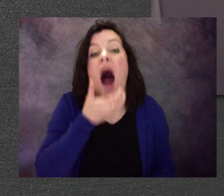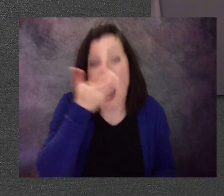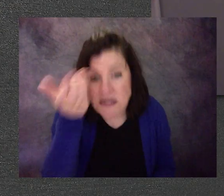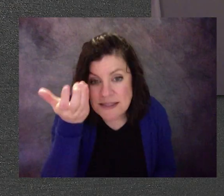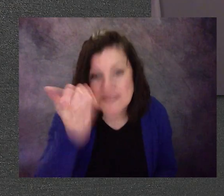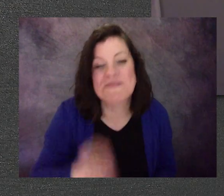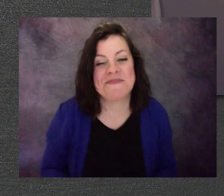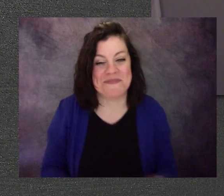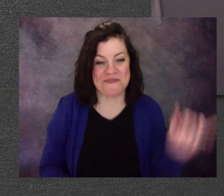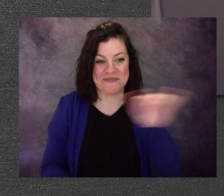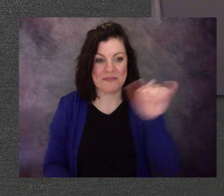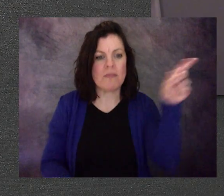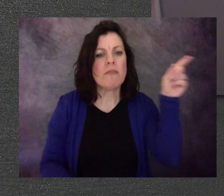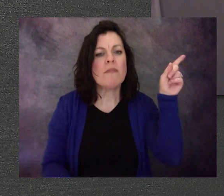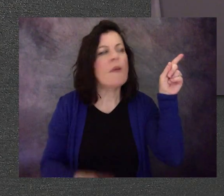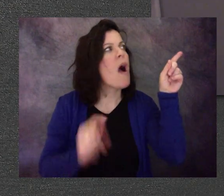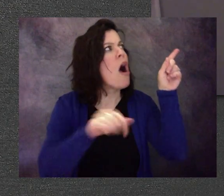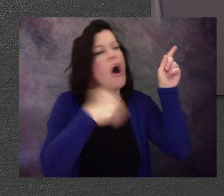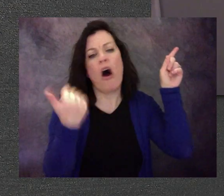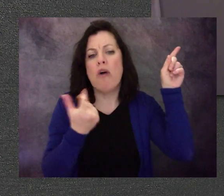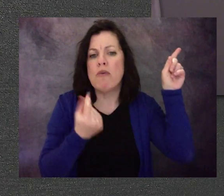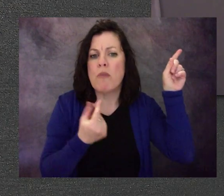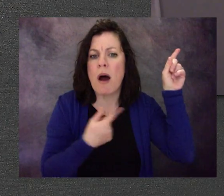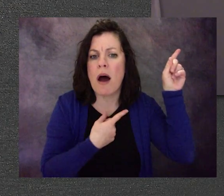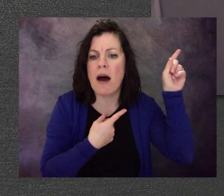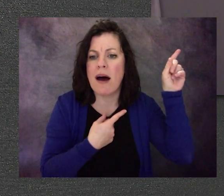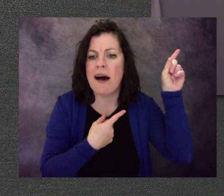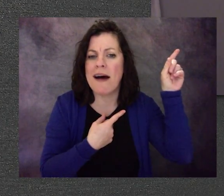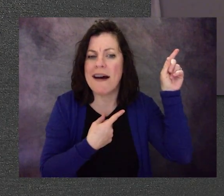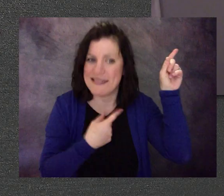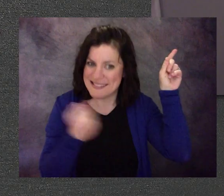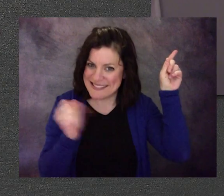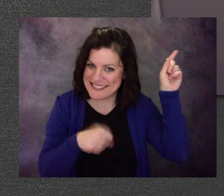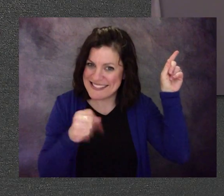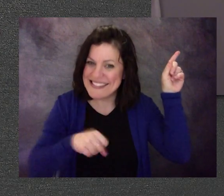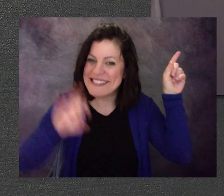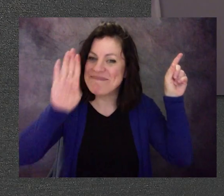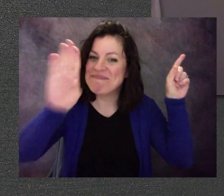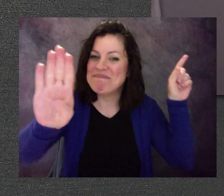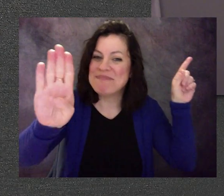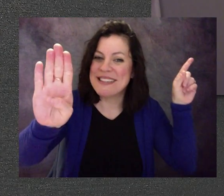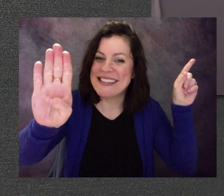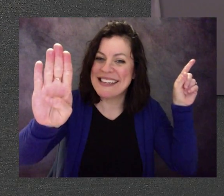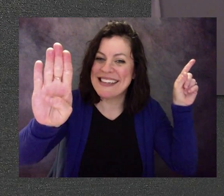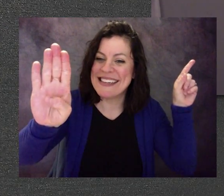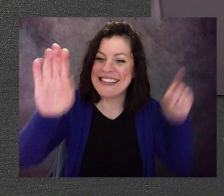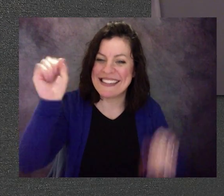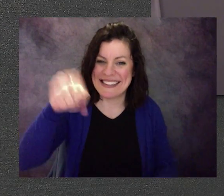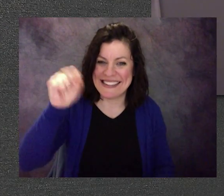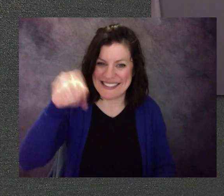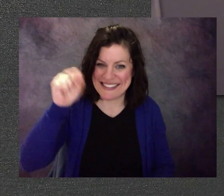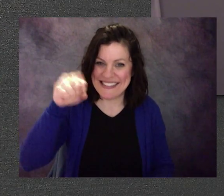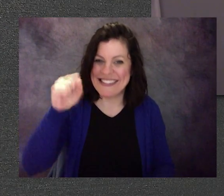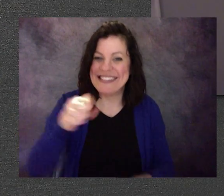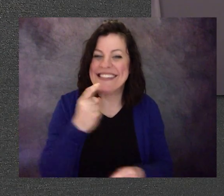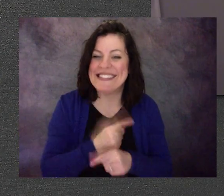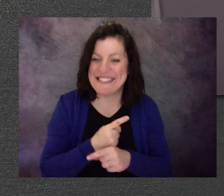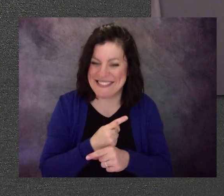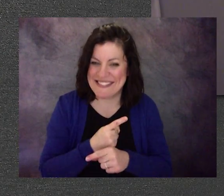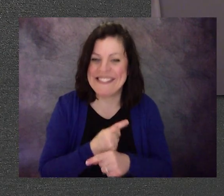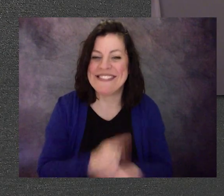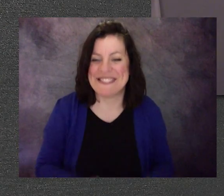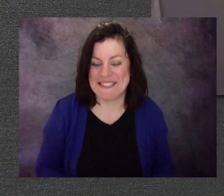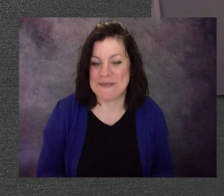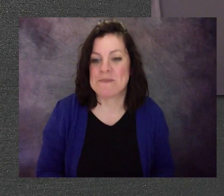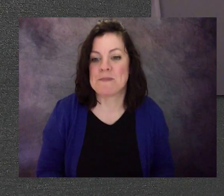this one. Do you know what letter this is? B. You got it. I thought I was going to trick you. This is the letter